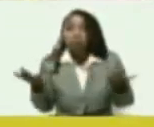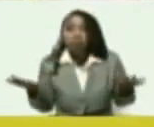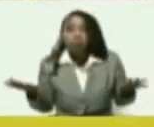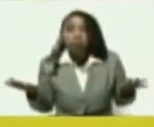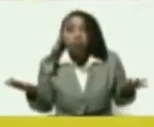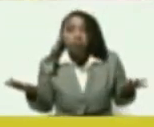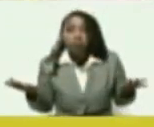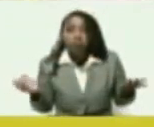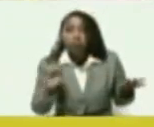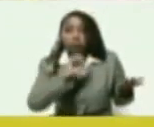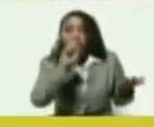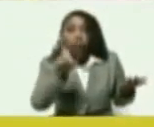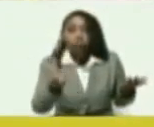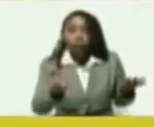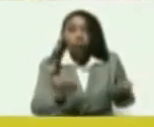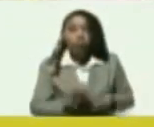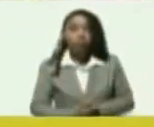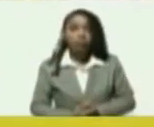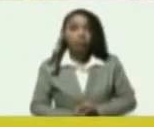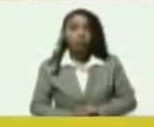improved?